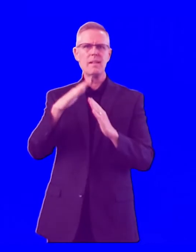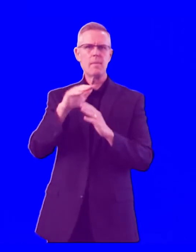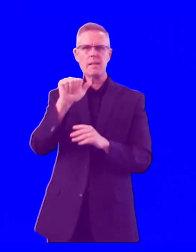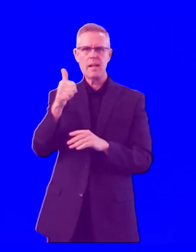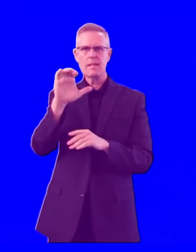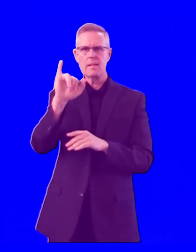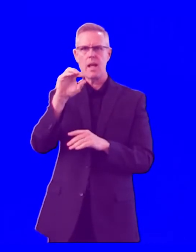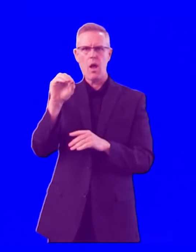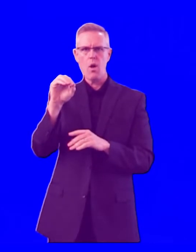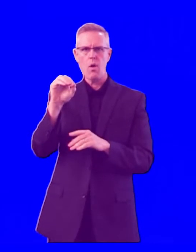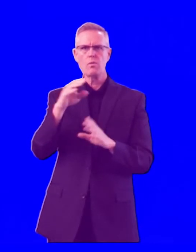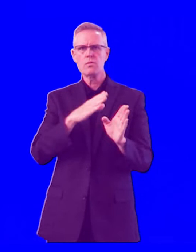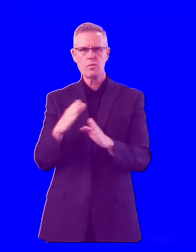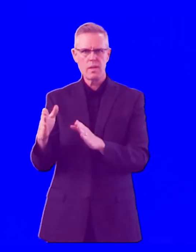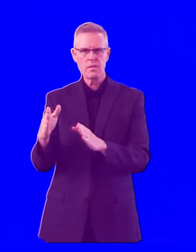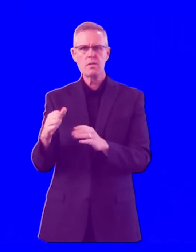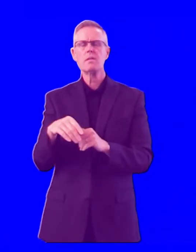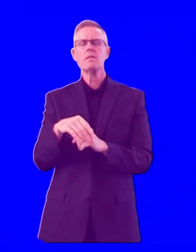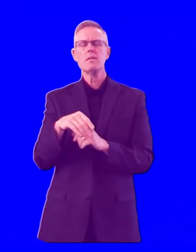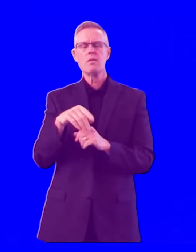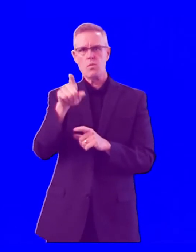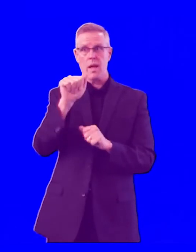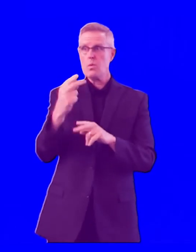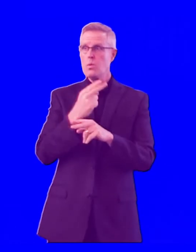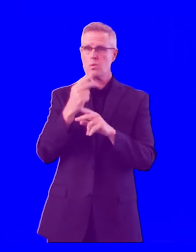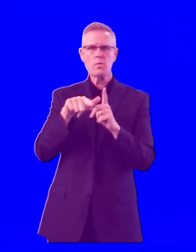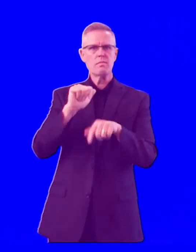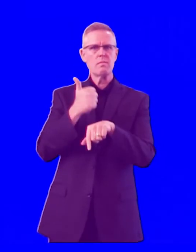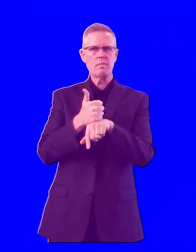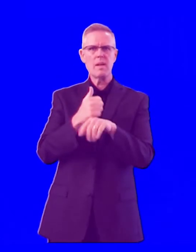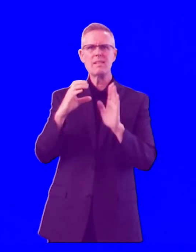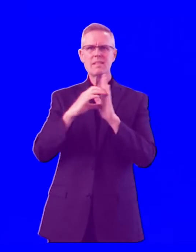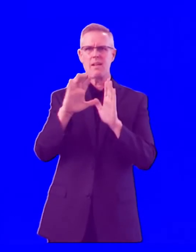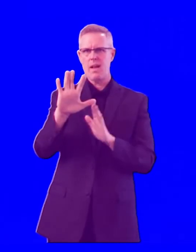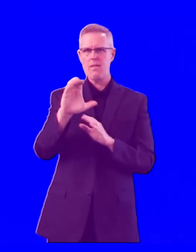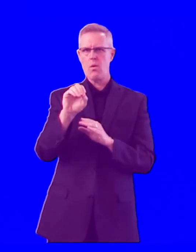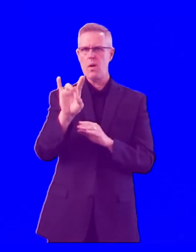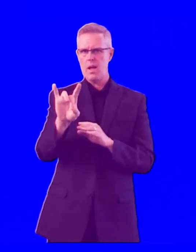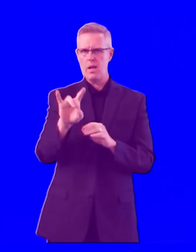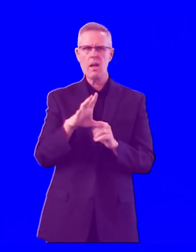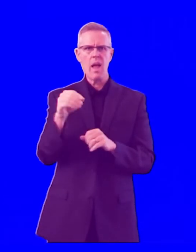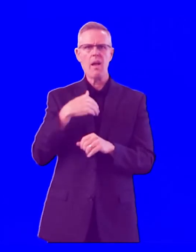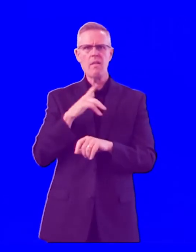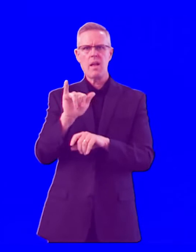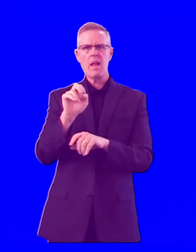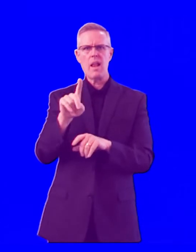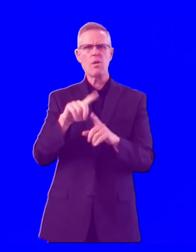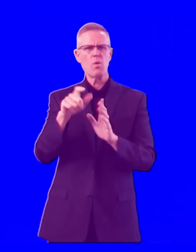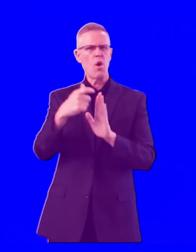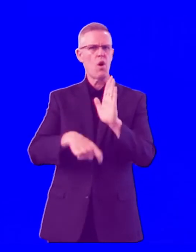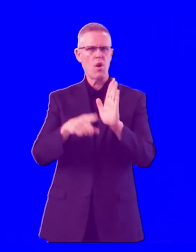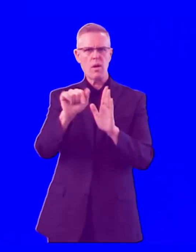10 CIO strategies that you can use to implement Section 508. And there's a link to the